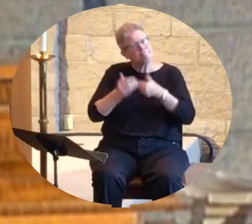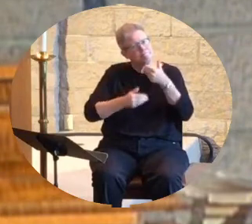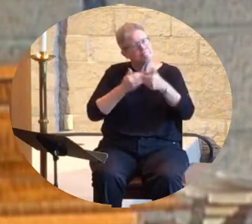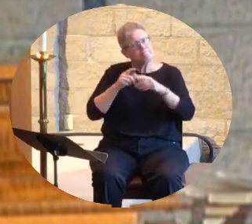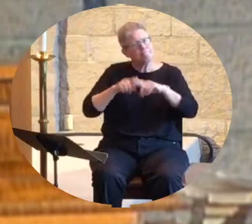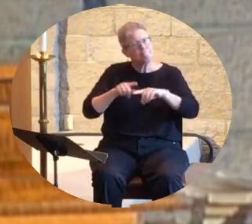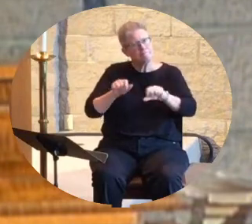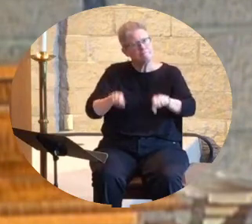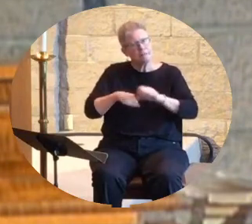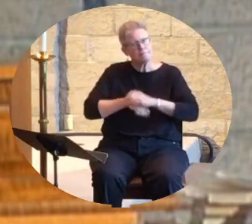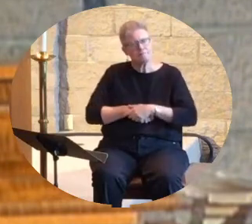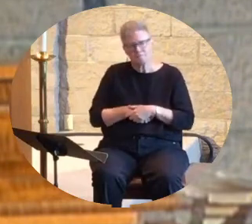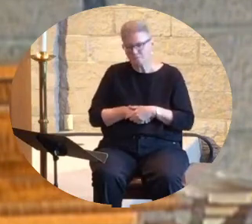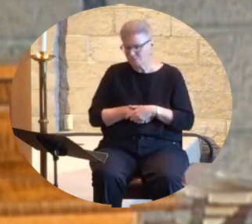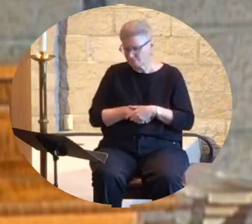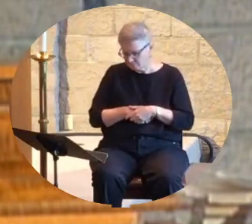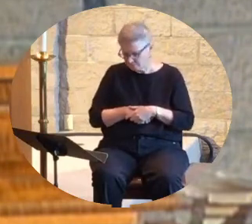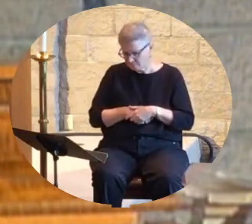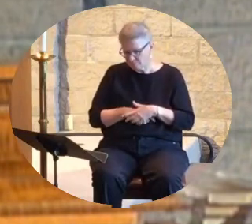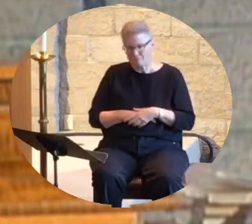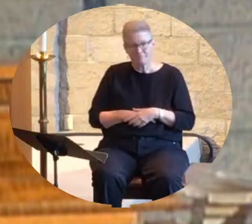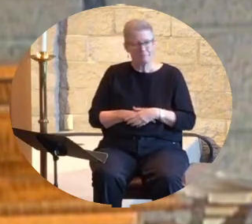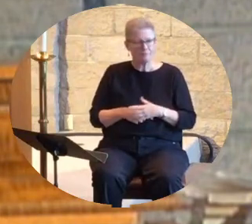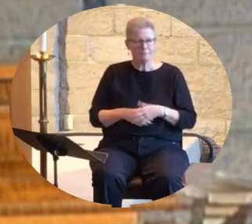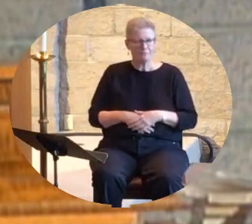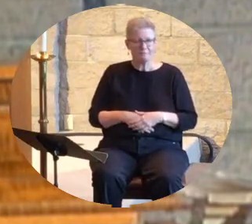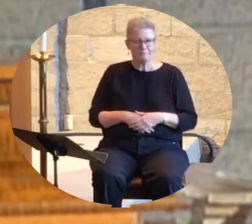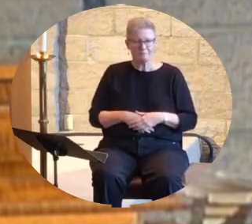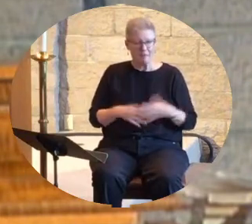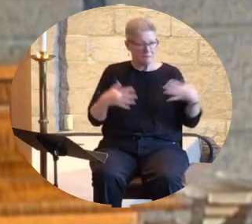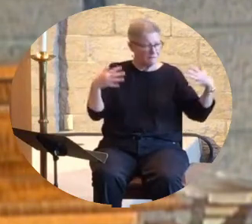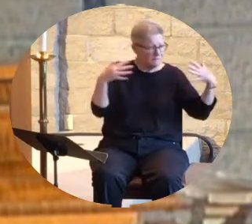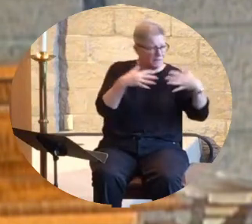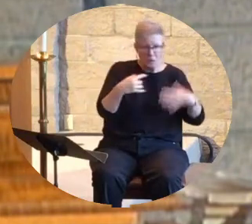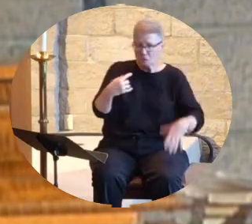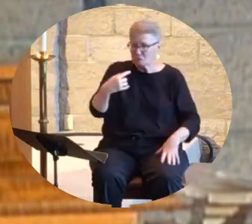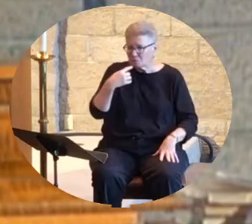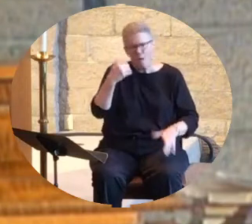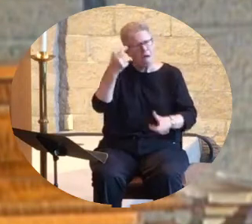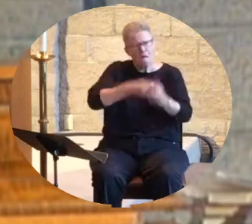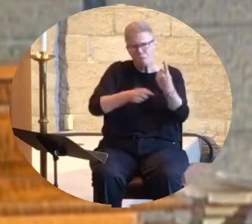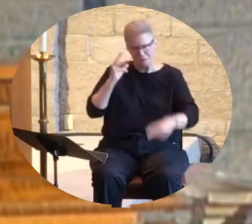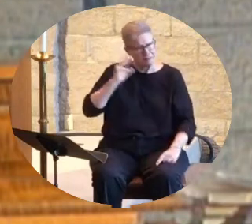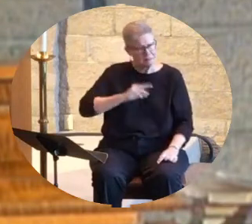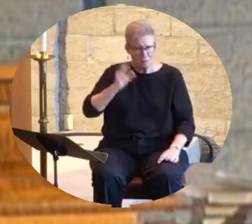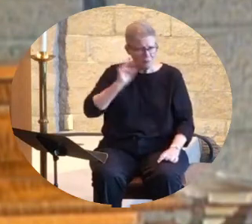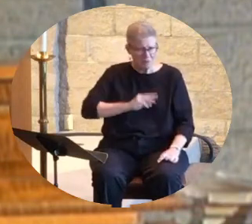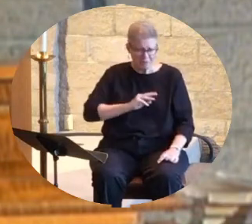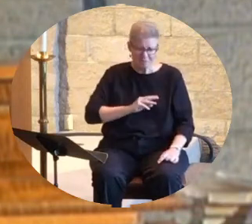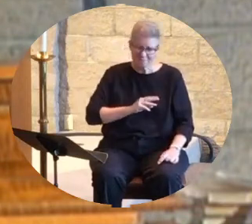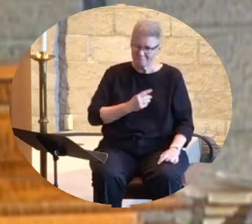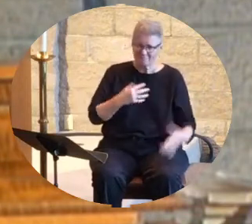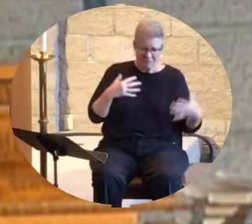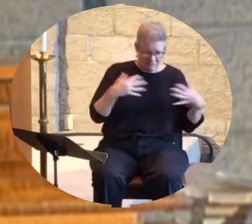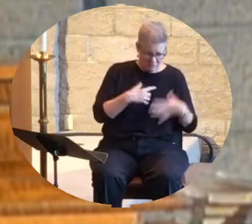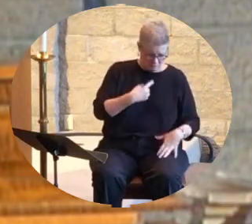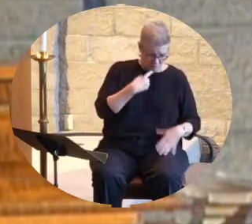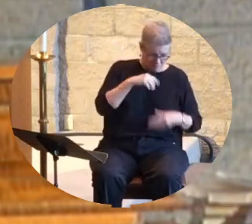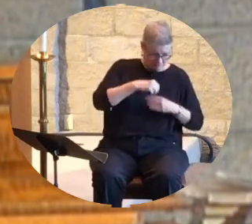We all will face fear or disappointment in ourselves or others in our